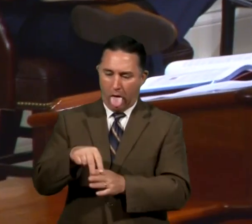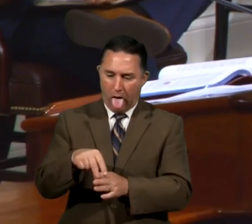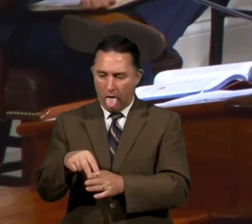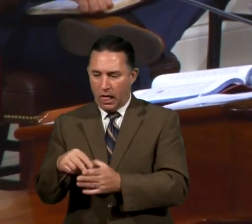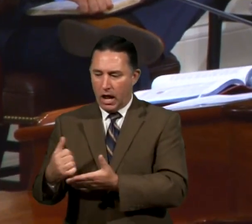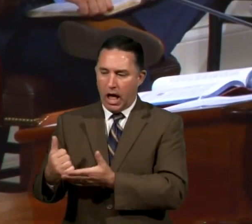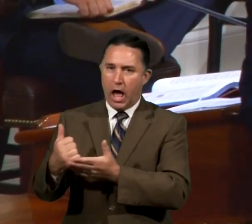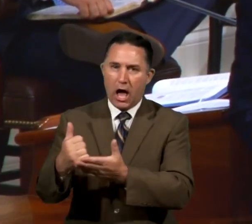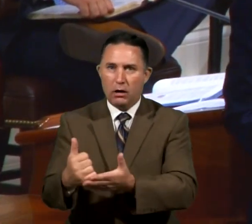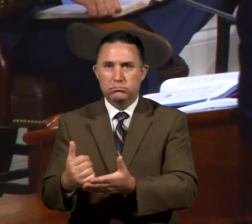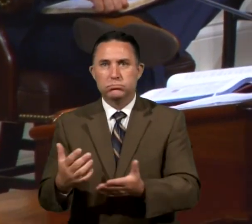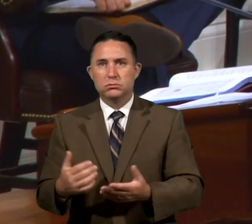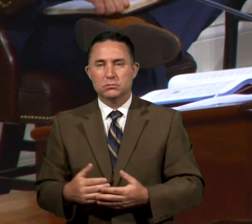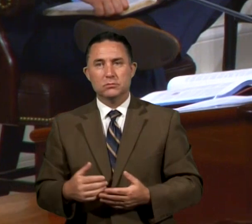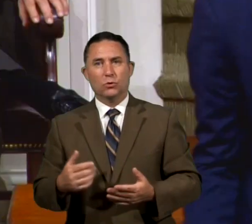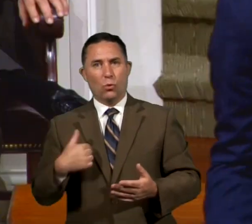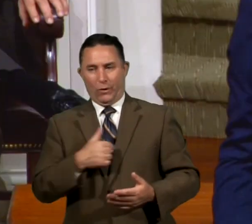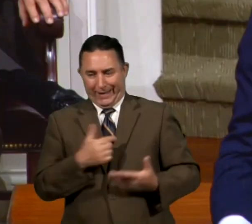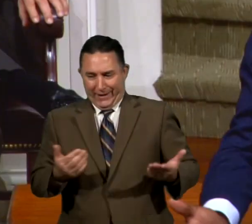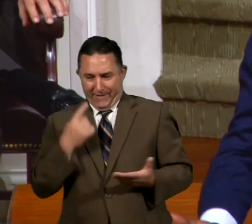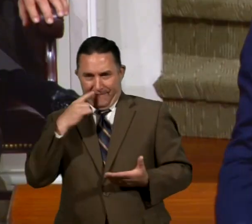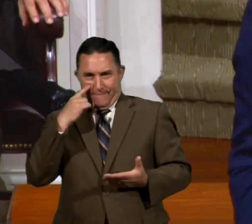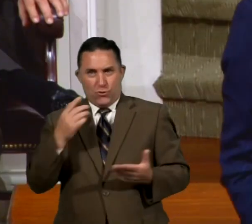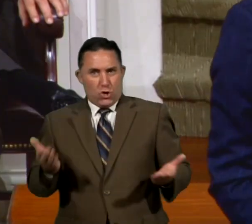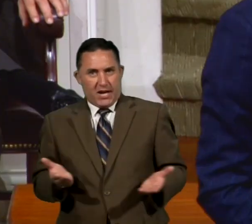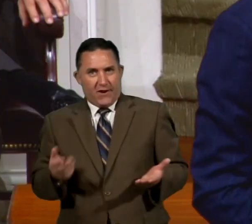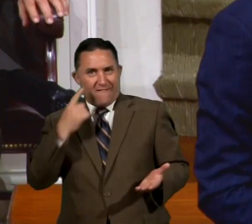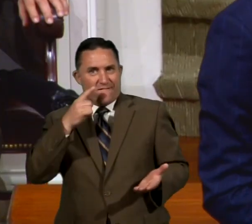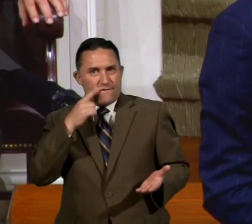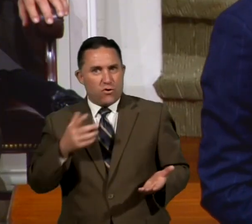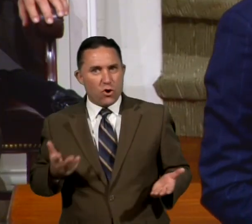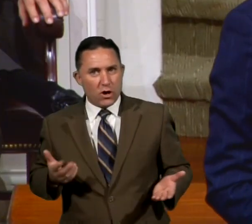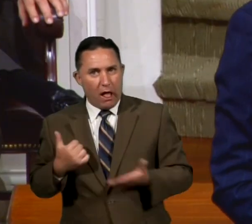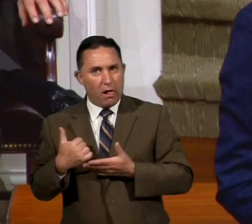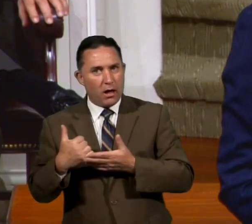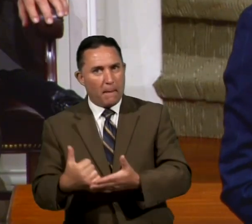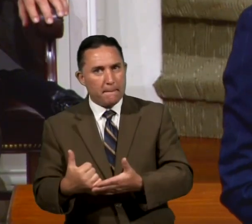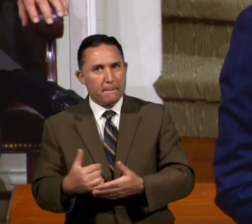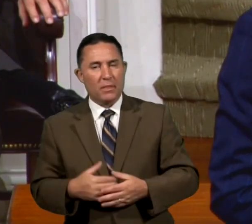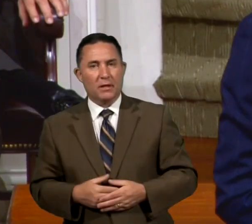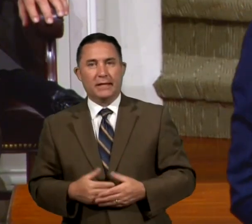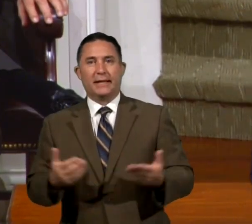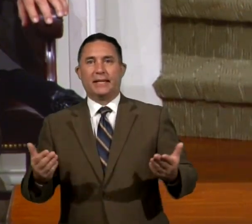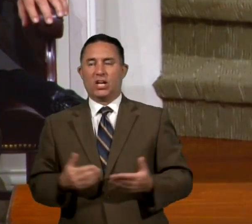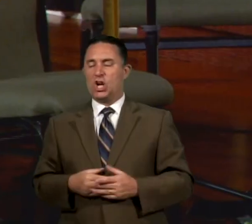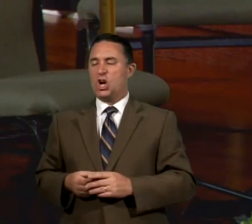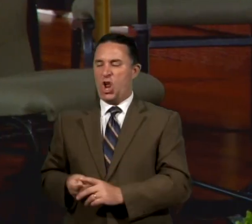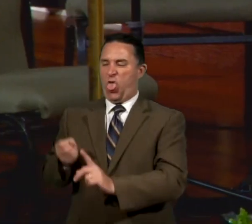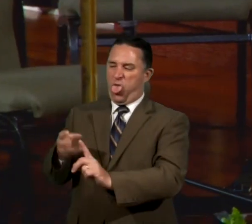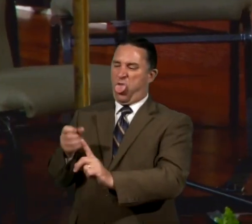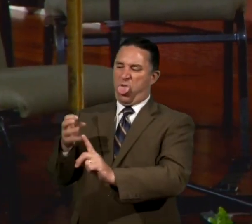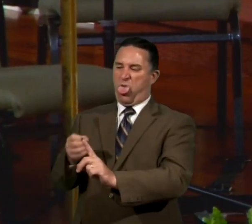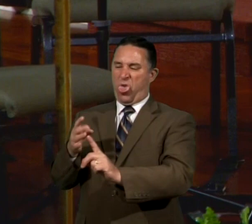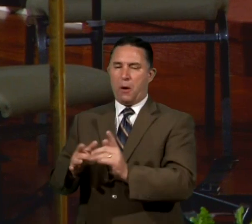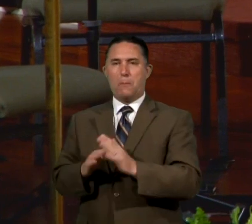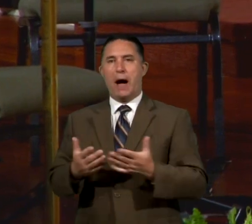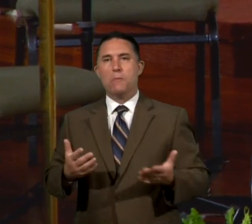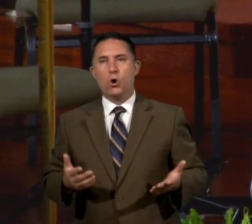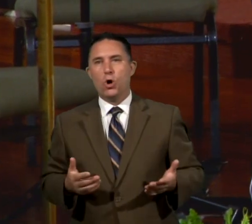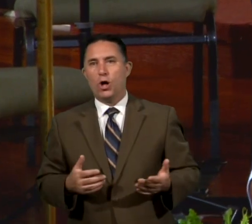edge. That's what we came for. That's what we're here for. We're not here to beat you across the head with the